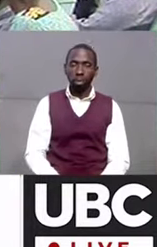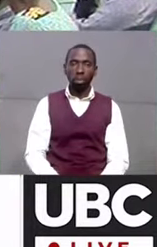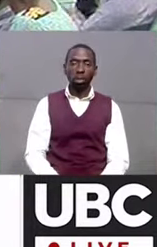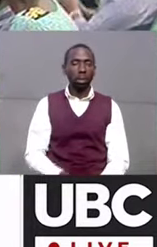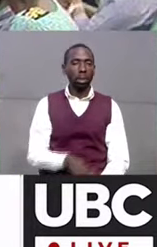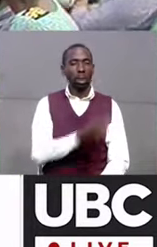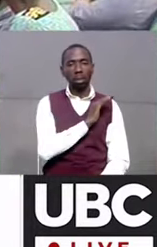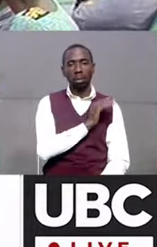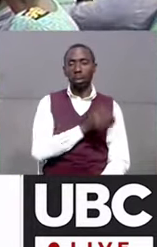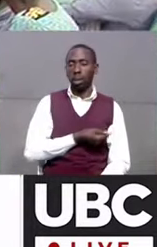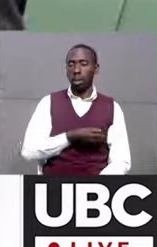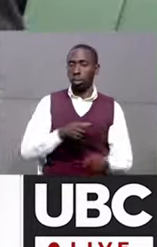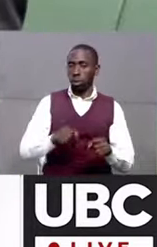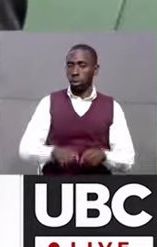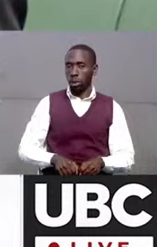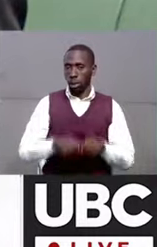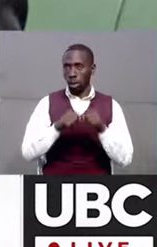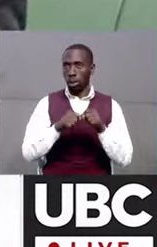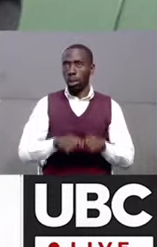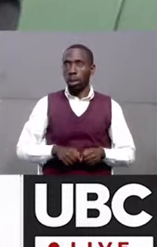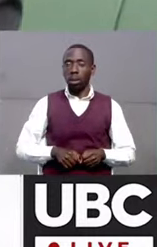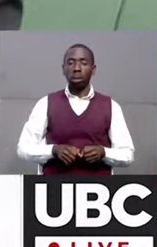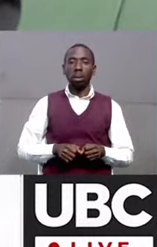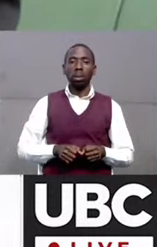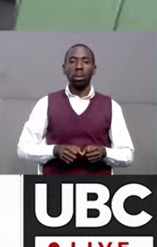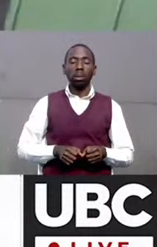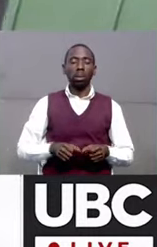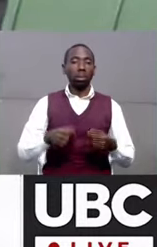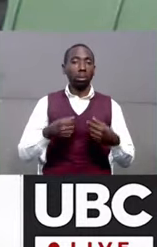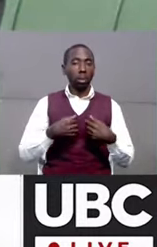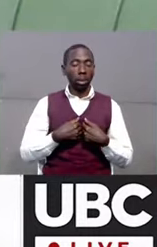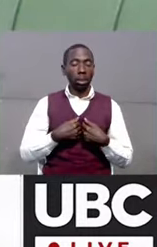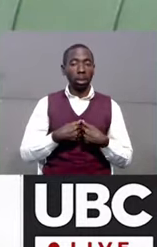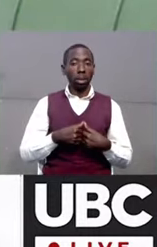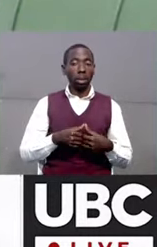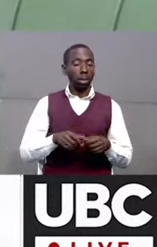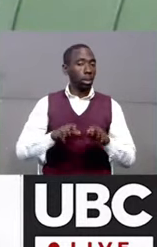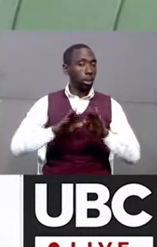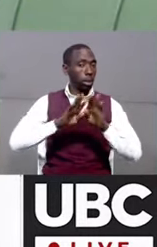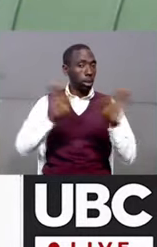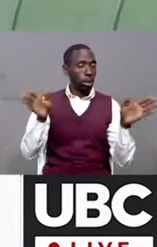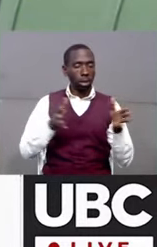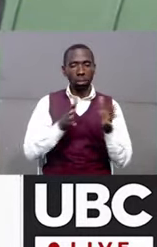Madam Chair, as I justified in the motion,